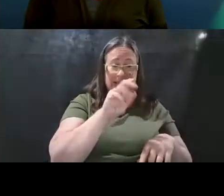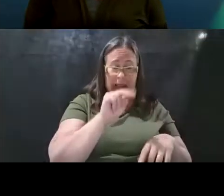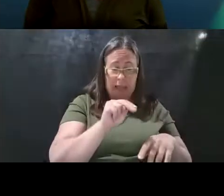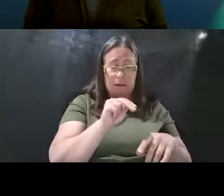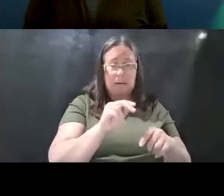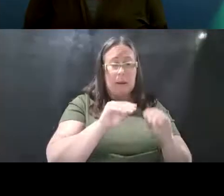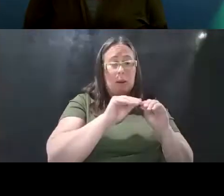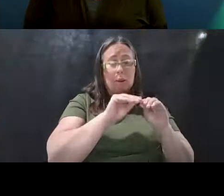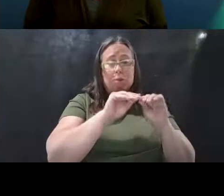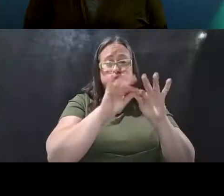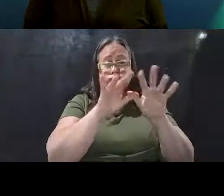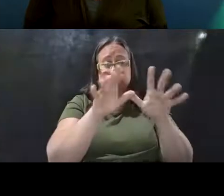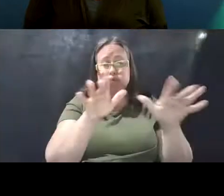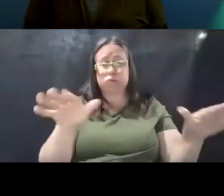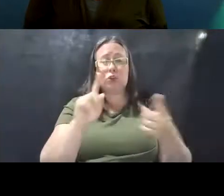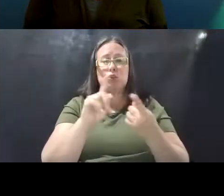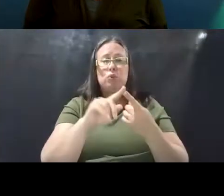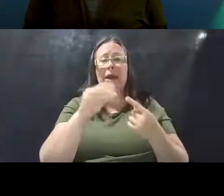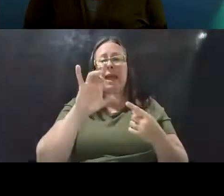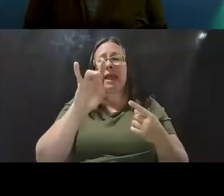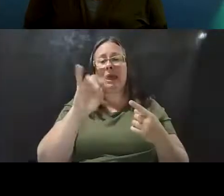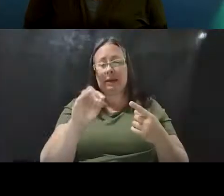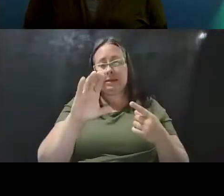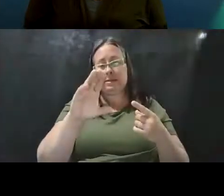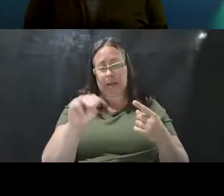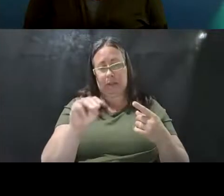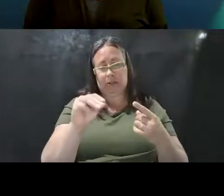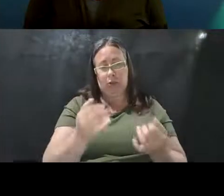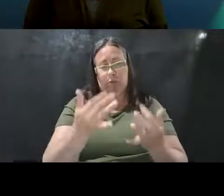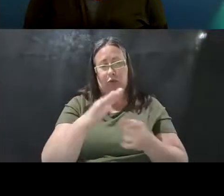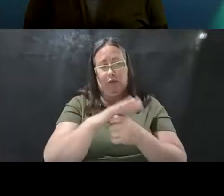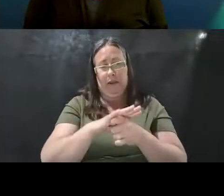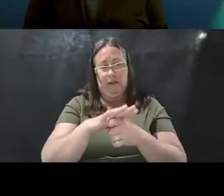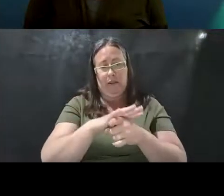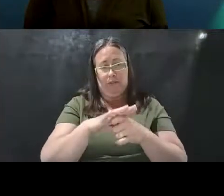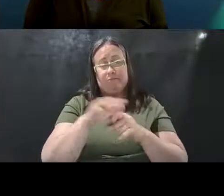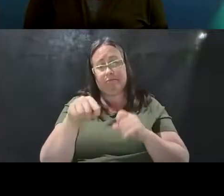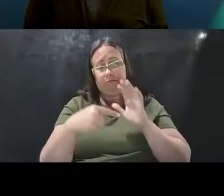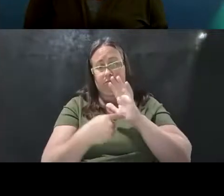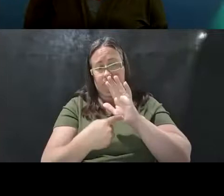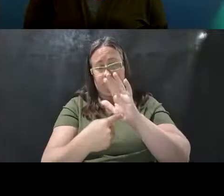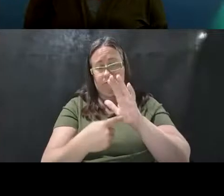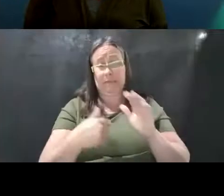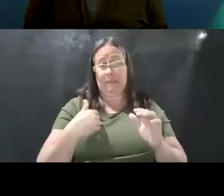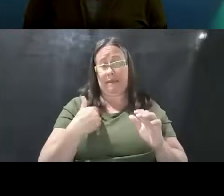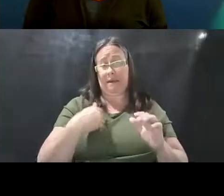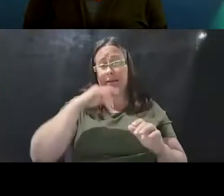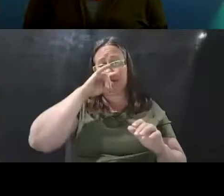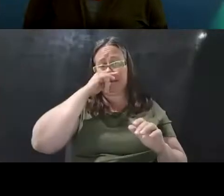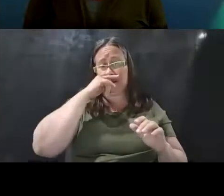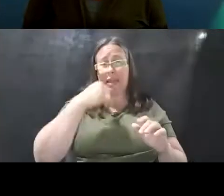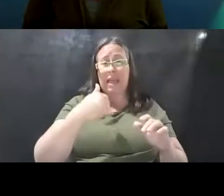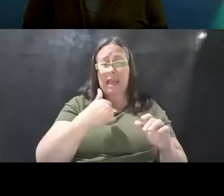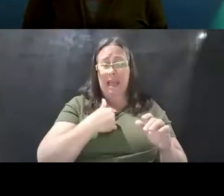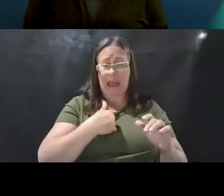onto 80 centimeters of burned area. So this is an example of a young child that had a